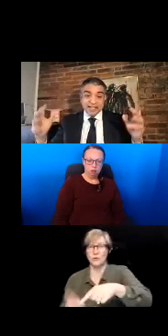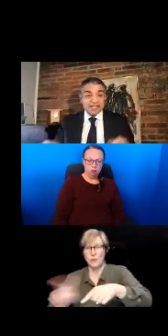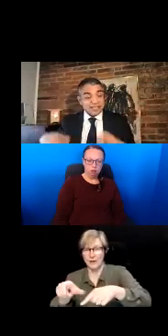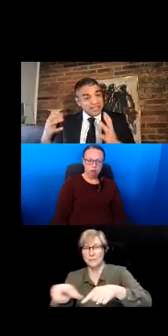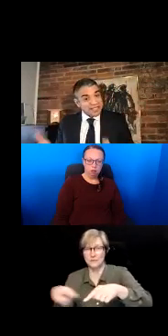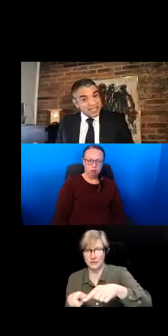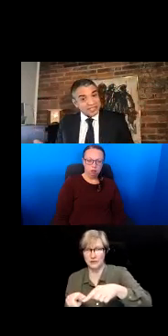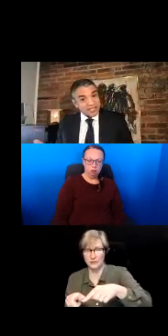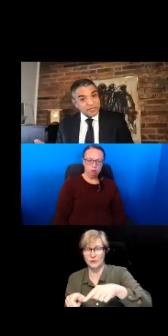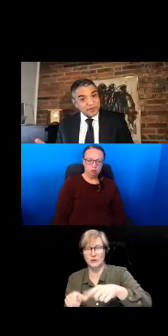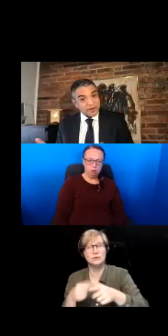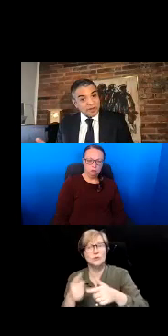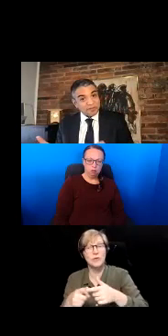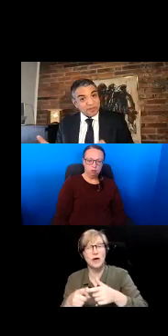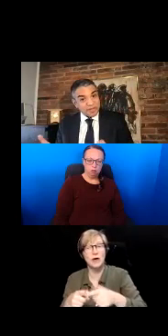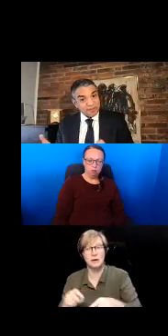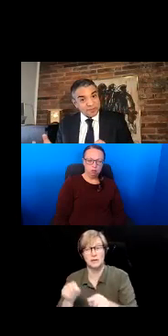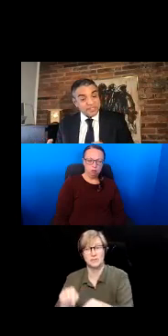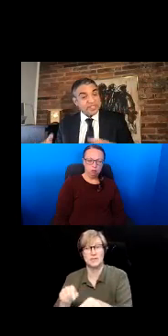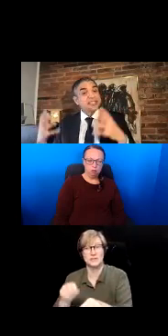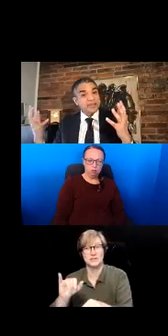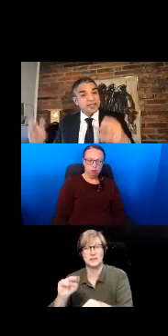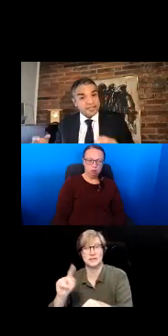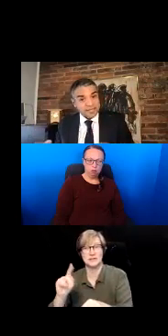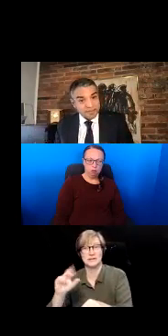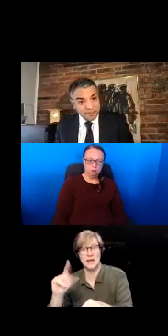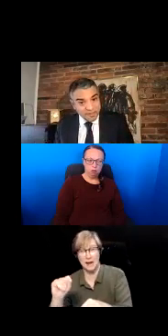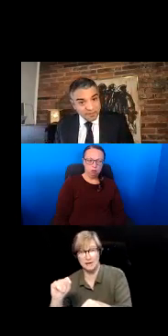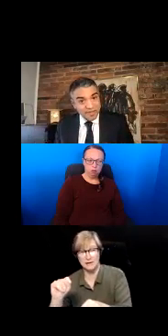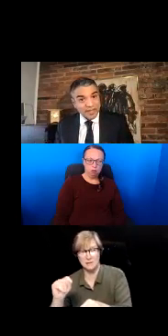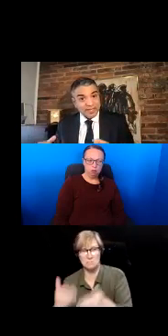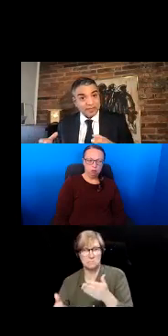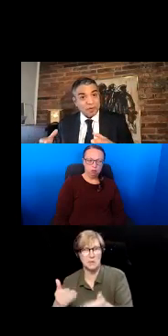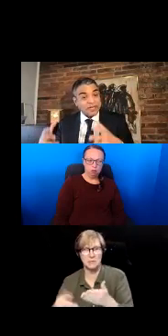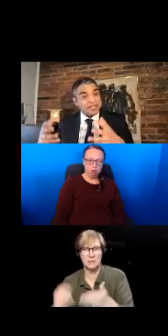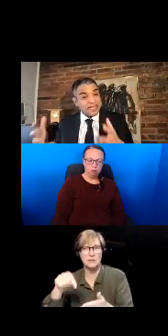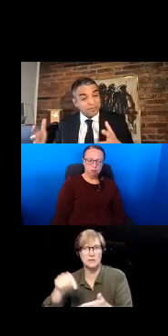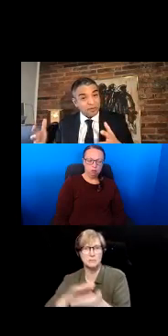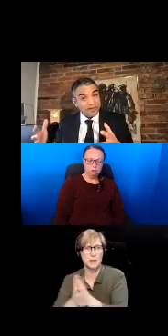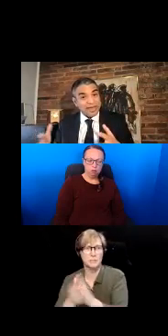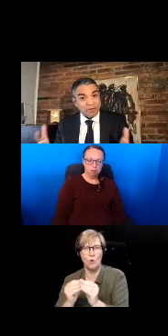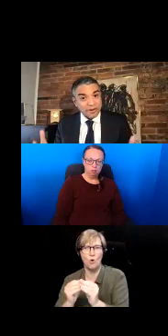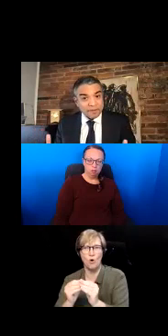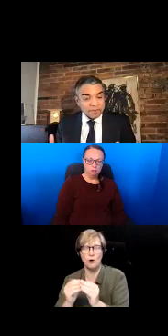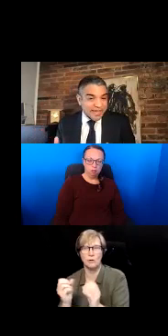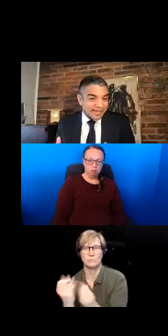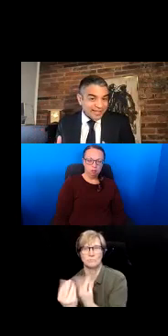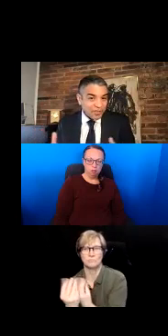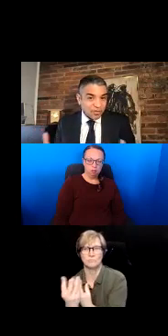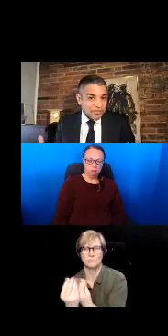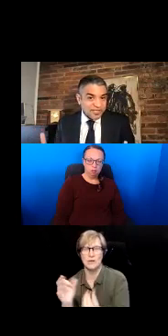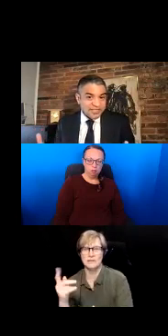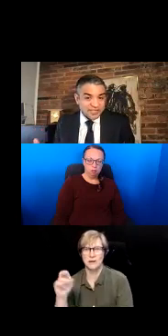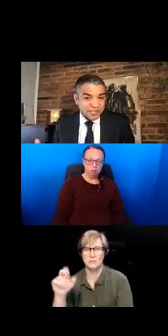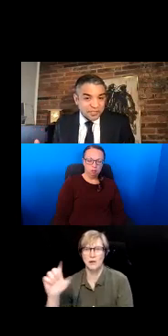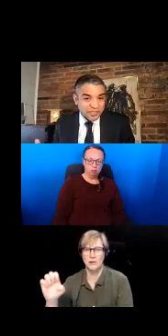setting, the intact hemisphere may become disinhibited. It may become more excitable. However, that